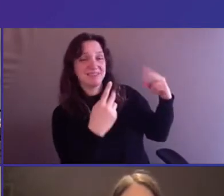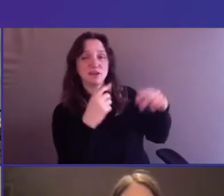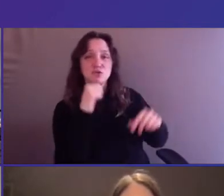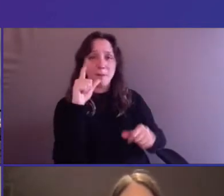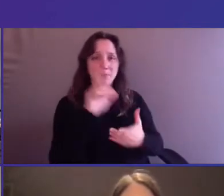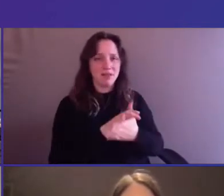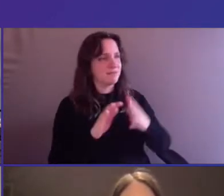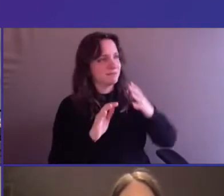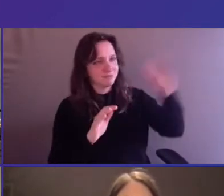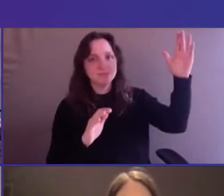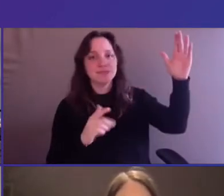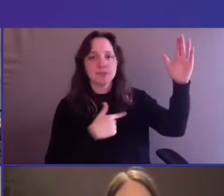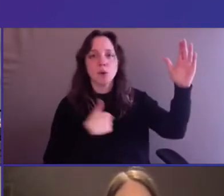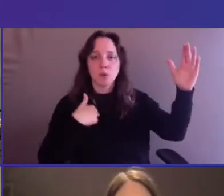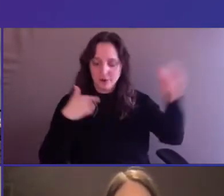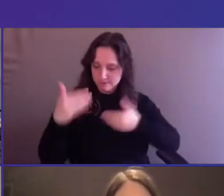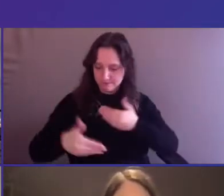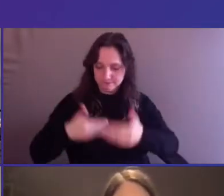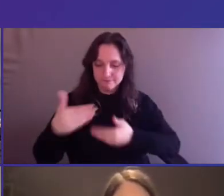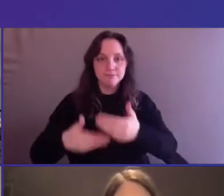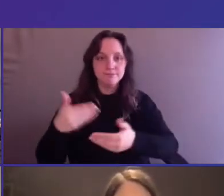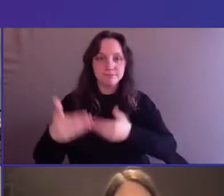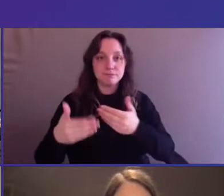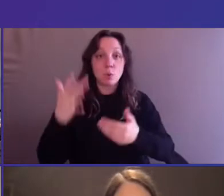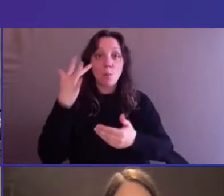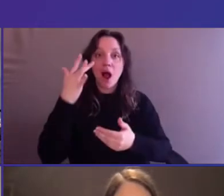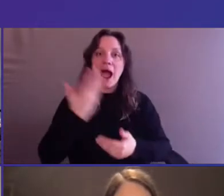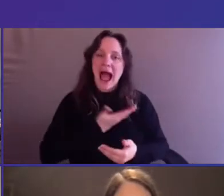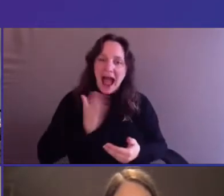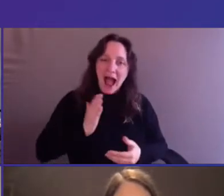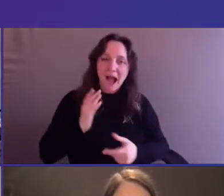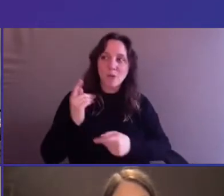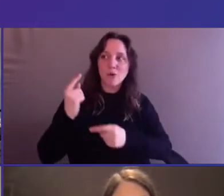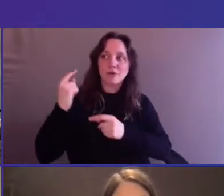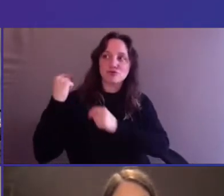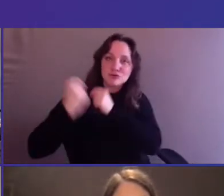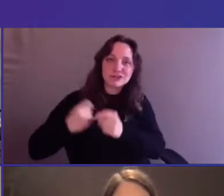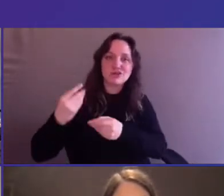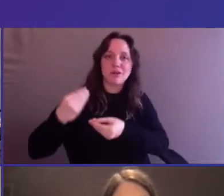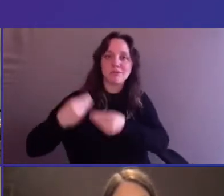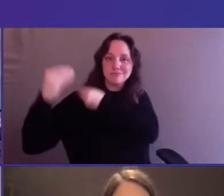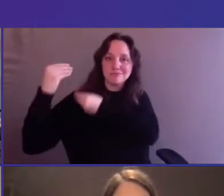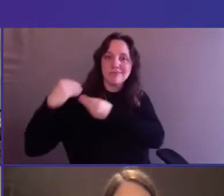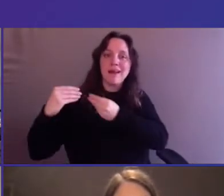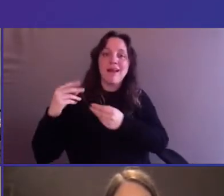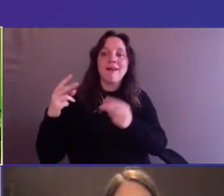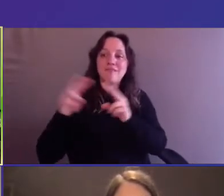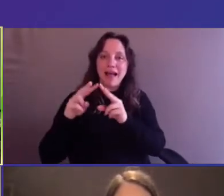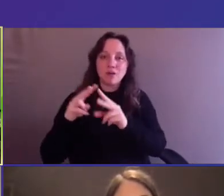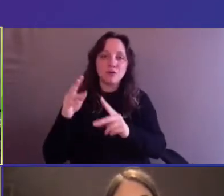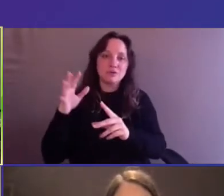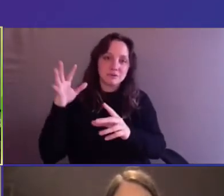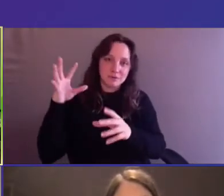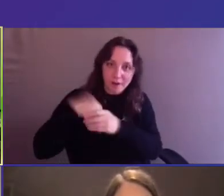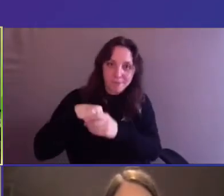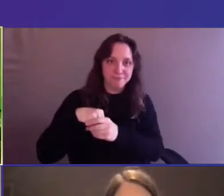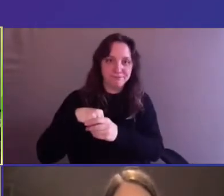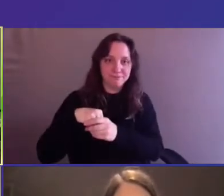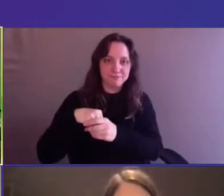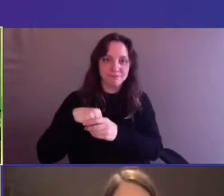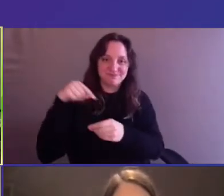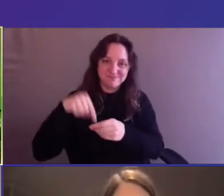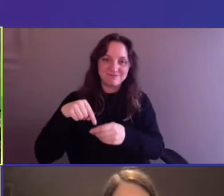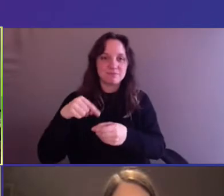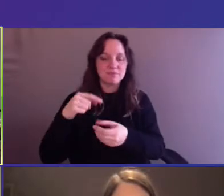end up doing them. And it's because we apply those values to whatever we do. Fabulous. And that